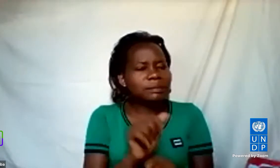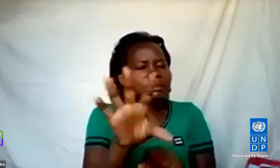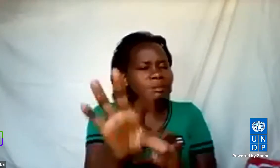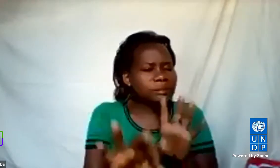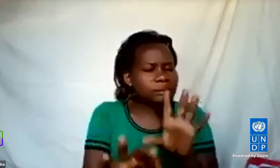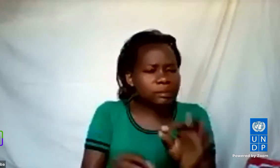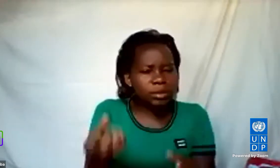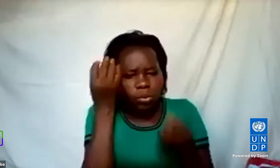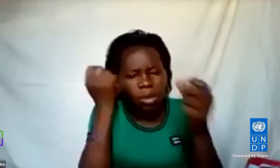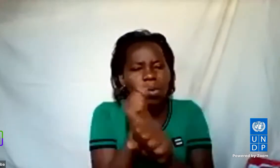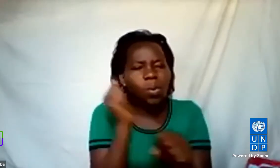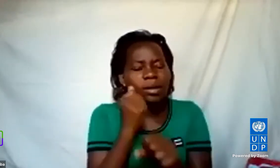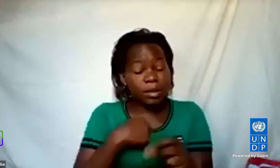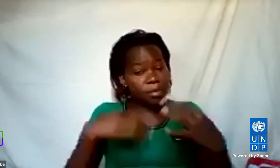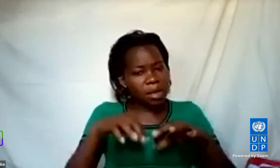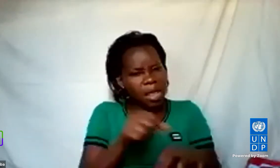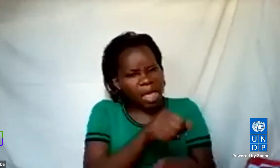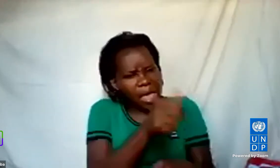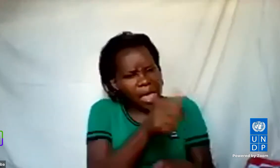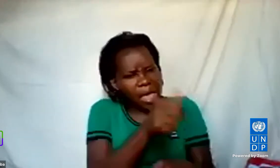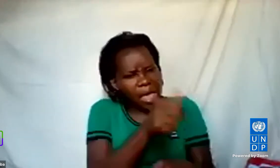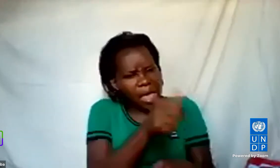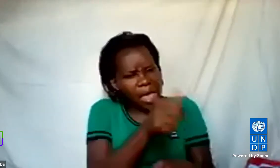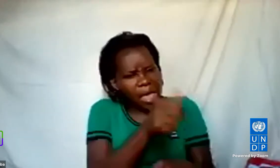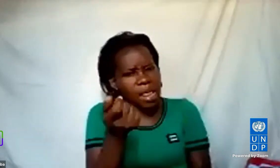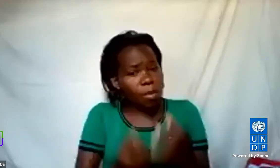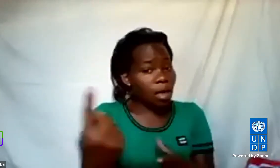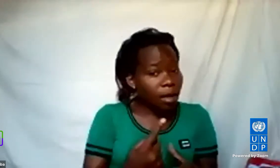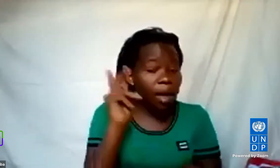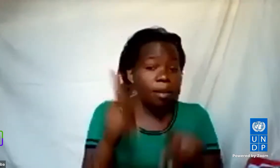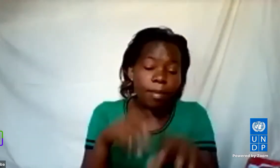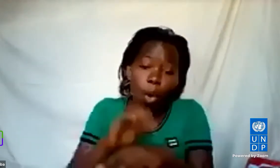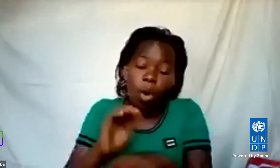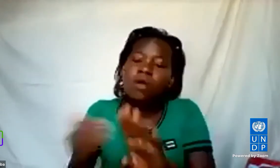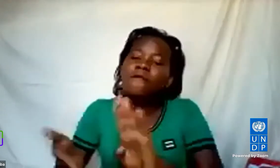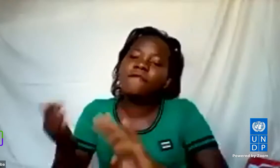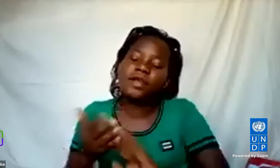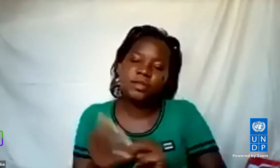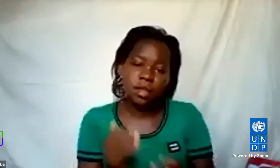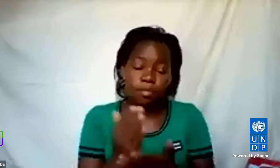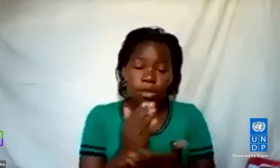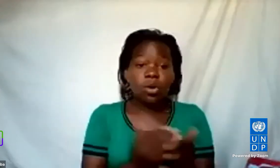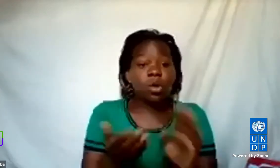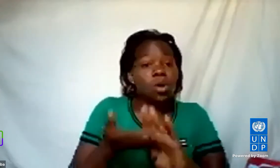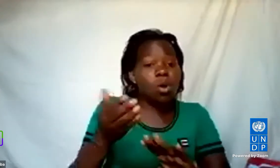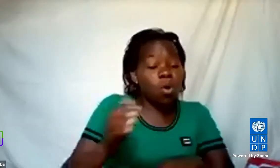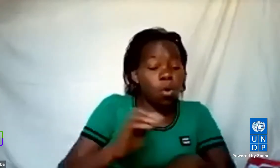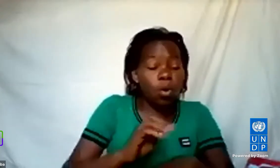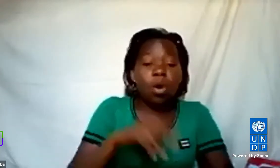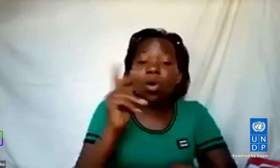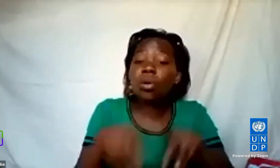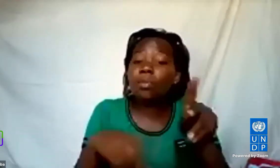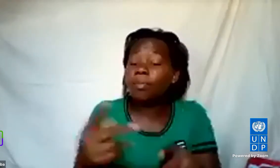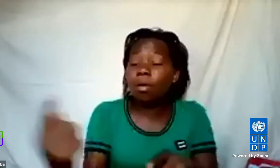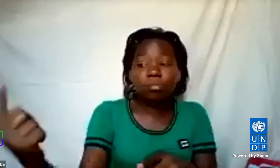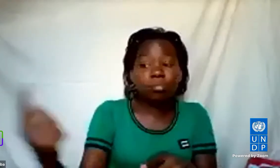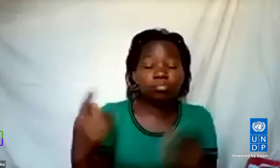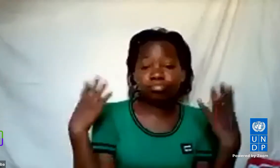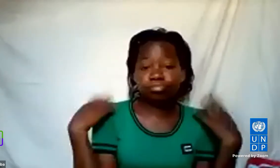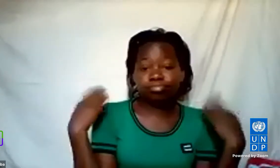any opportunity that it knocks, people will always call you out. We always call people who have ever done internship. Are you still open? We have